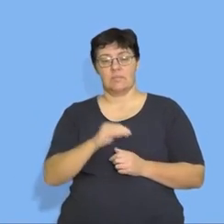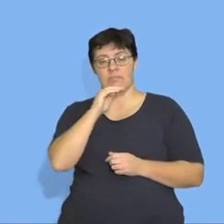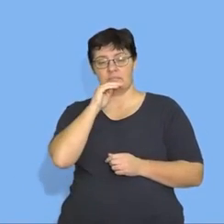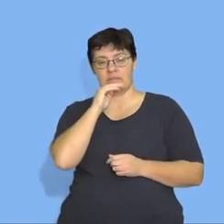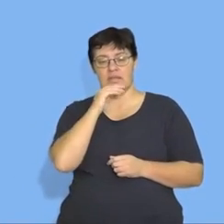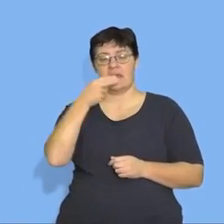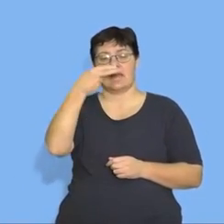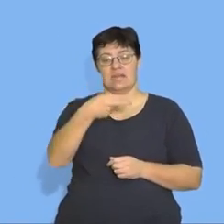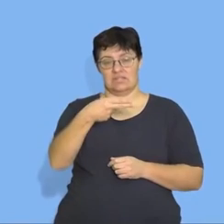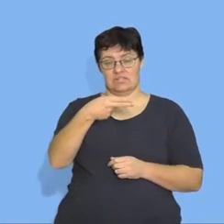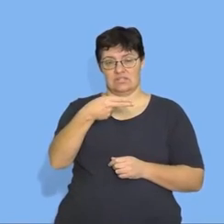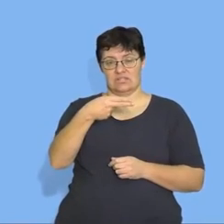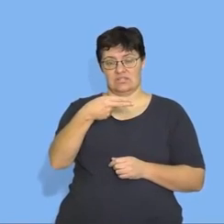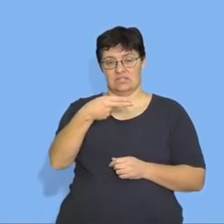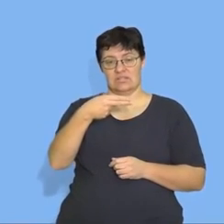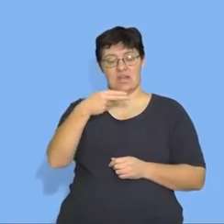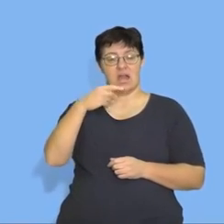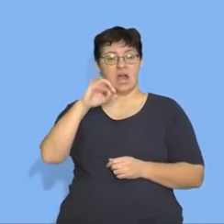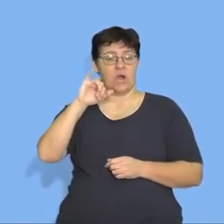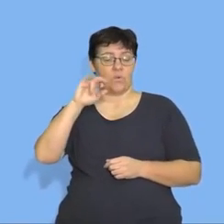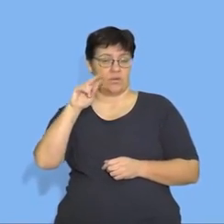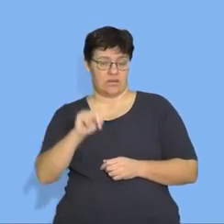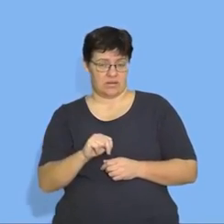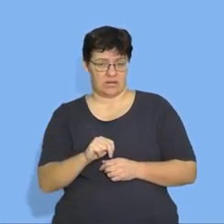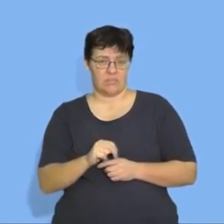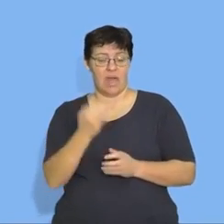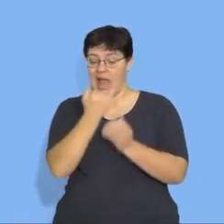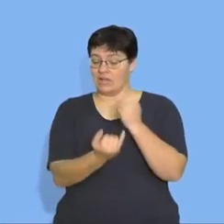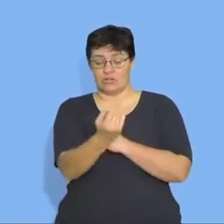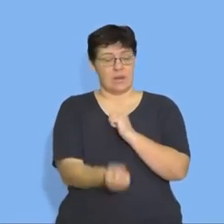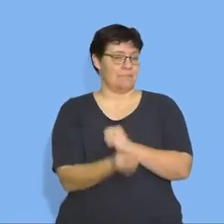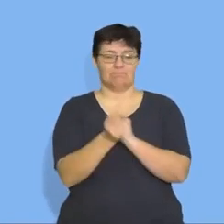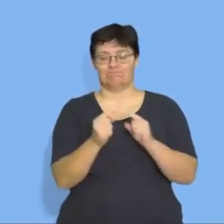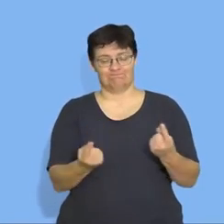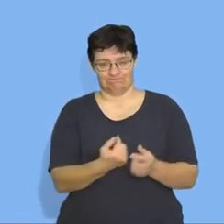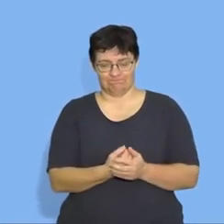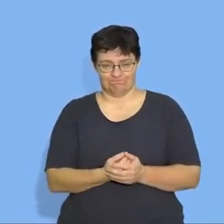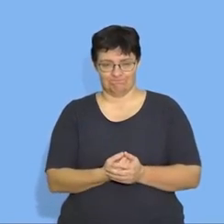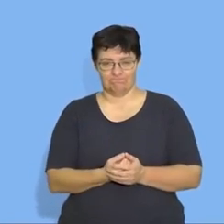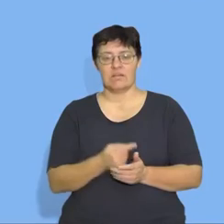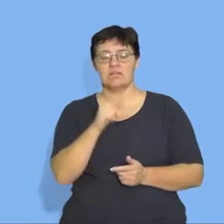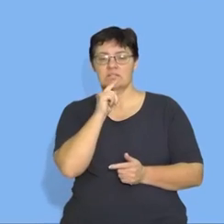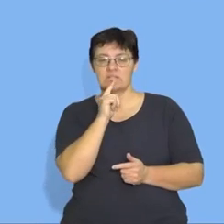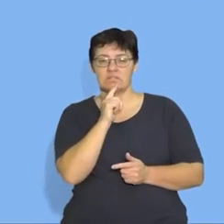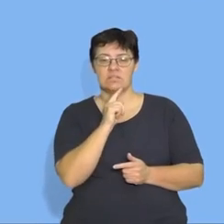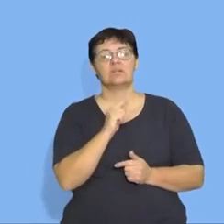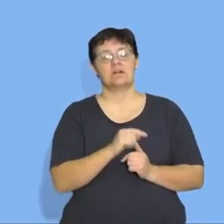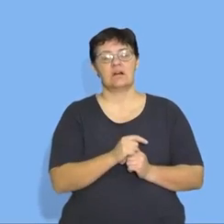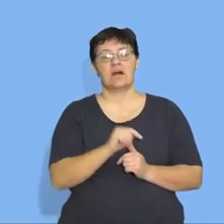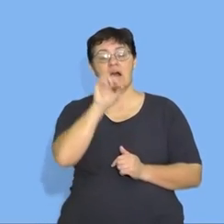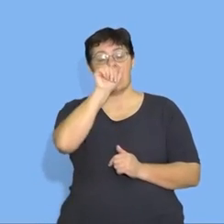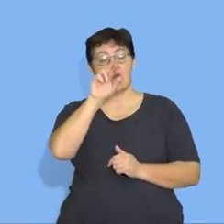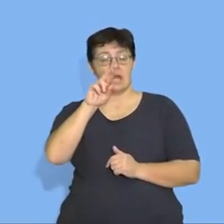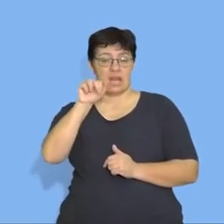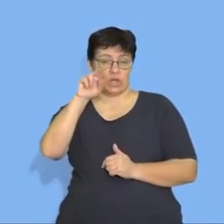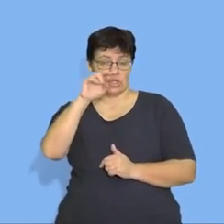hydrogen ion, but which does not exist in isolation. So we'll think of it in terms of the Arrhenius theory that says to